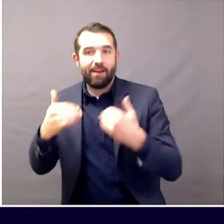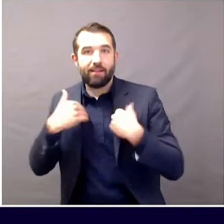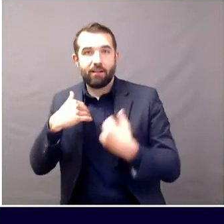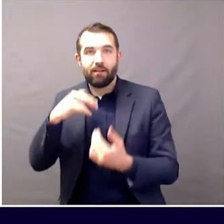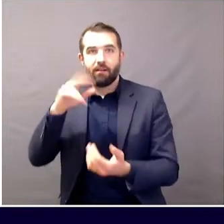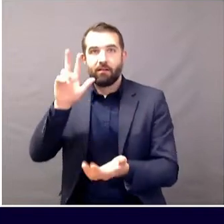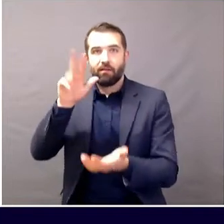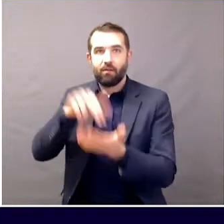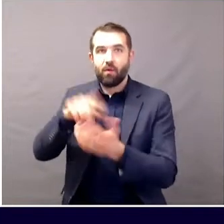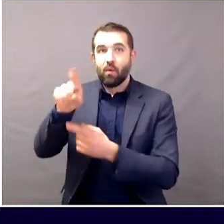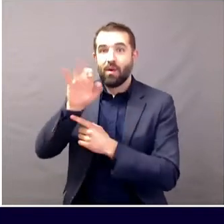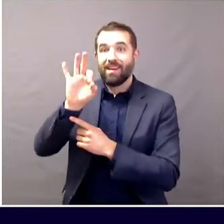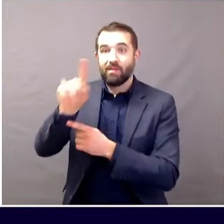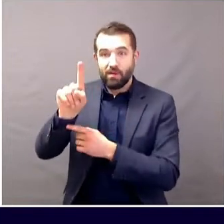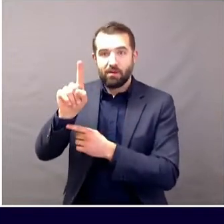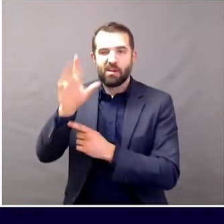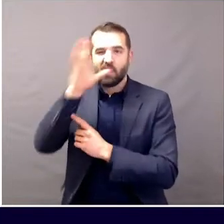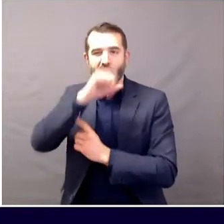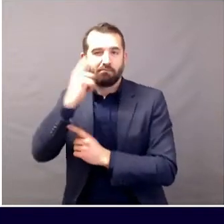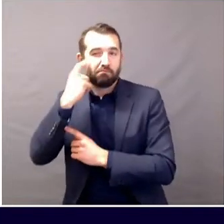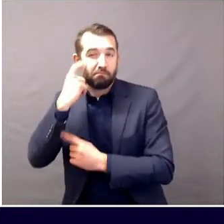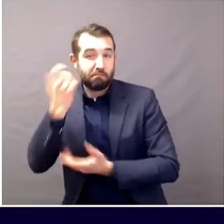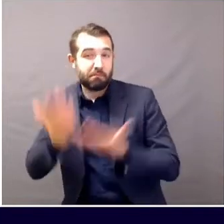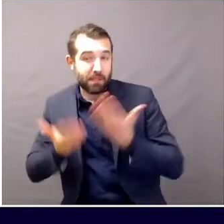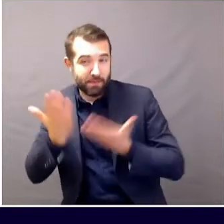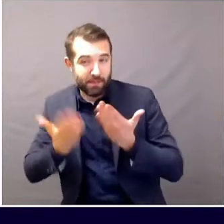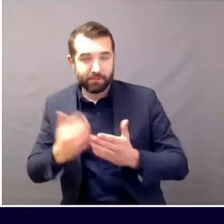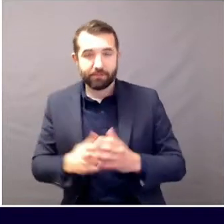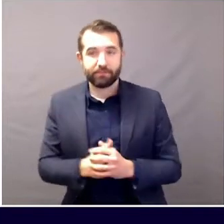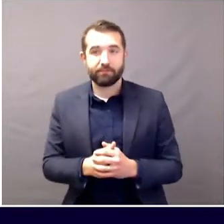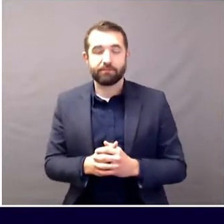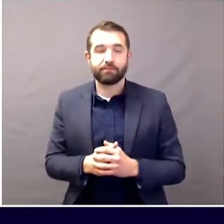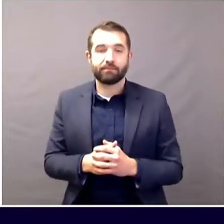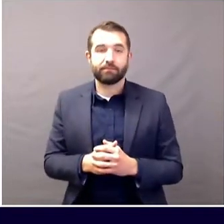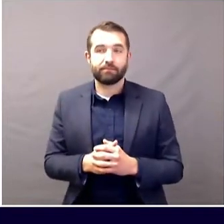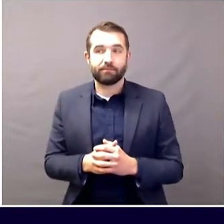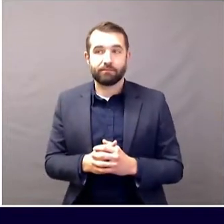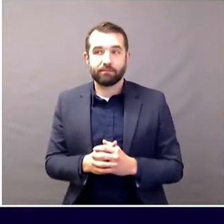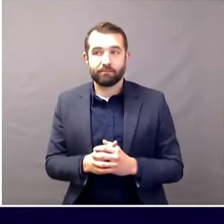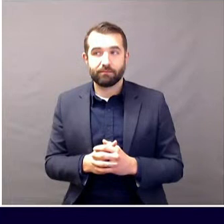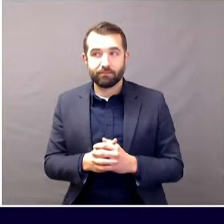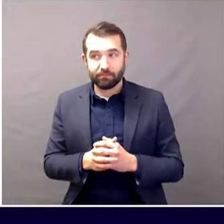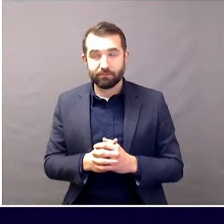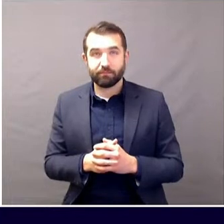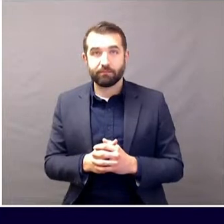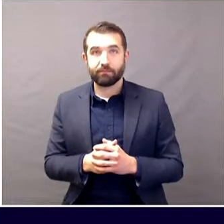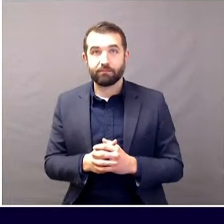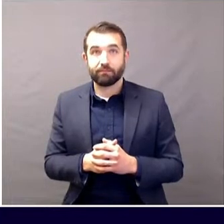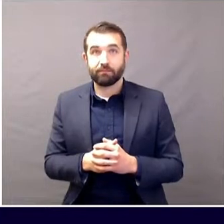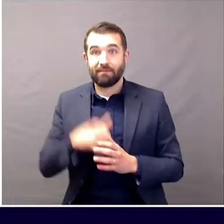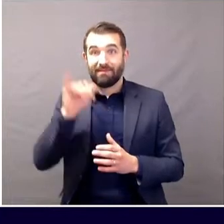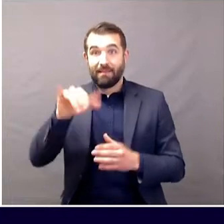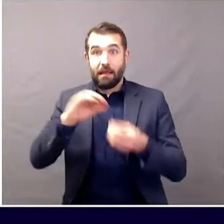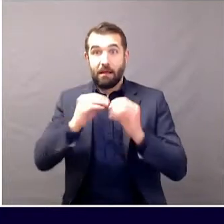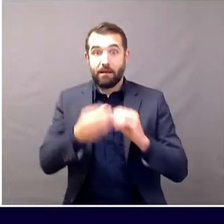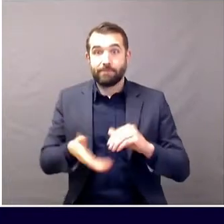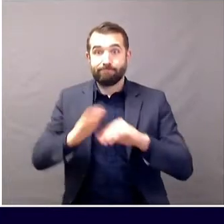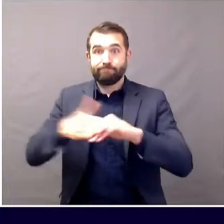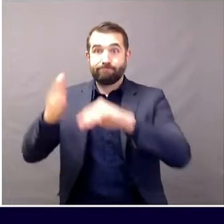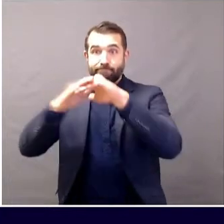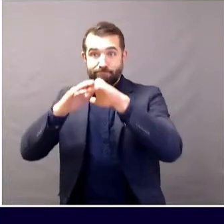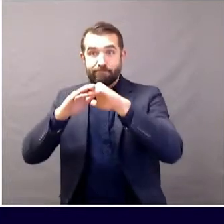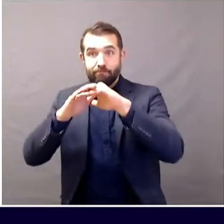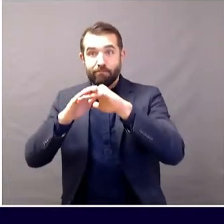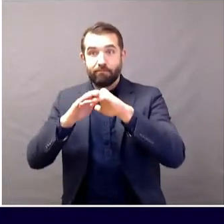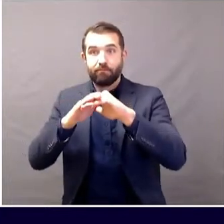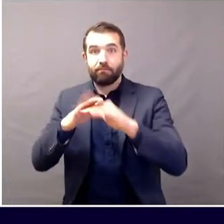3,191 are probable cases. I'd like to take a second to talk about those recent increases, as well as what we possibly